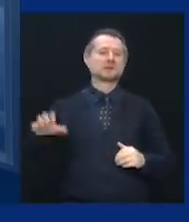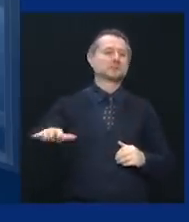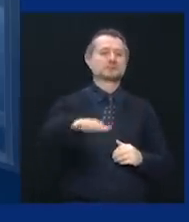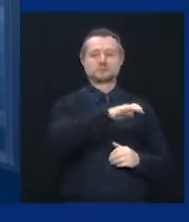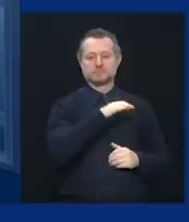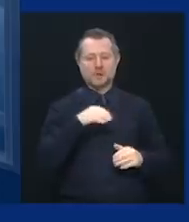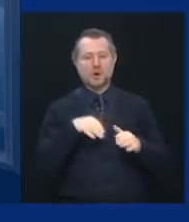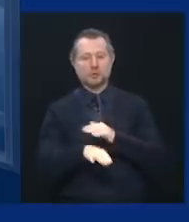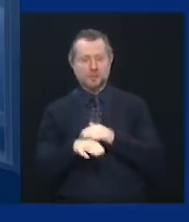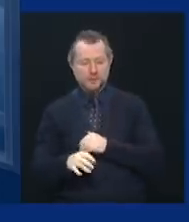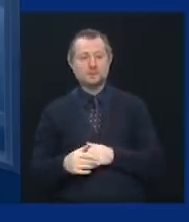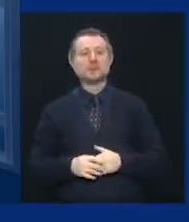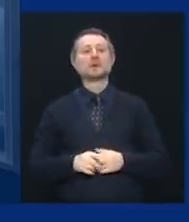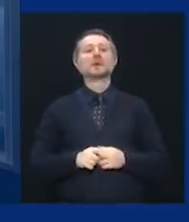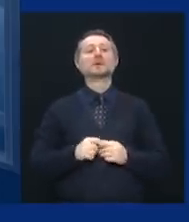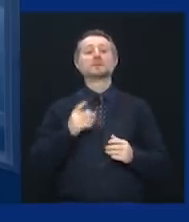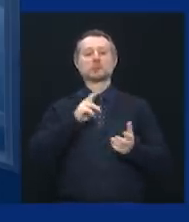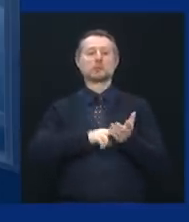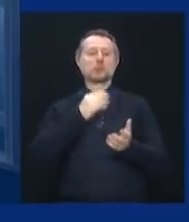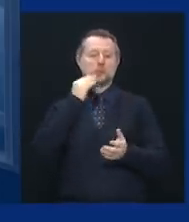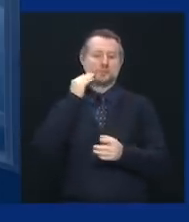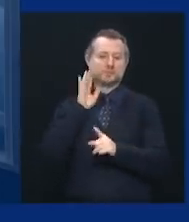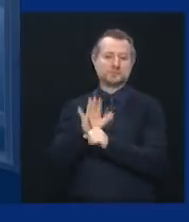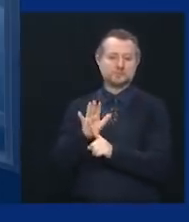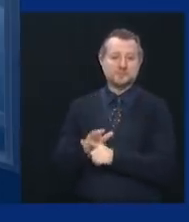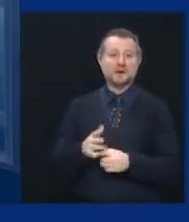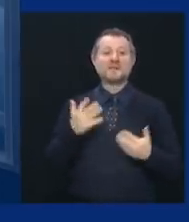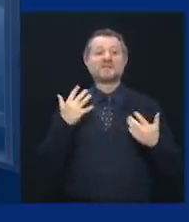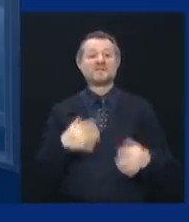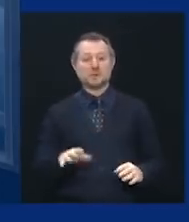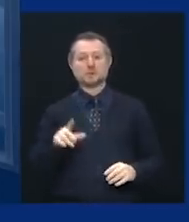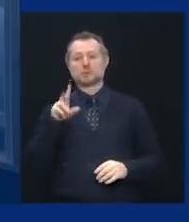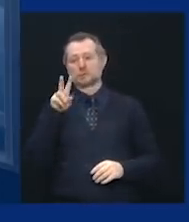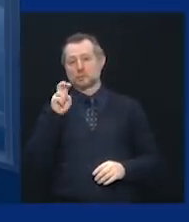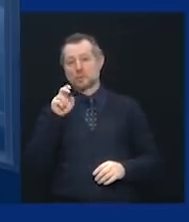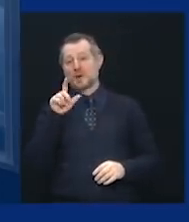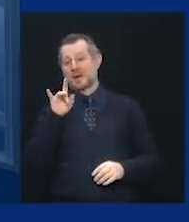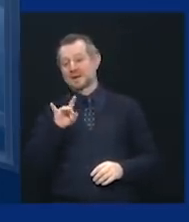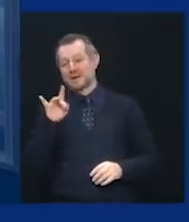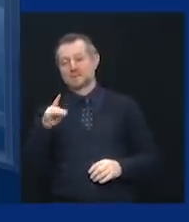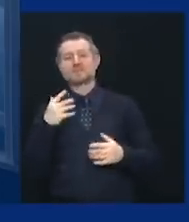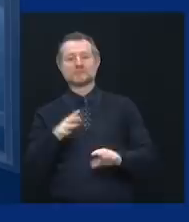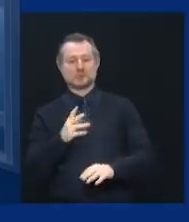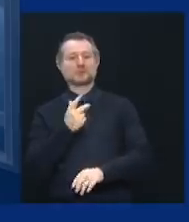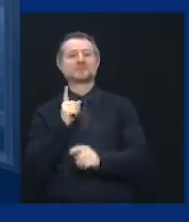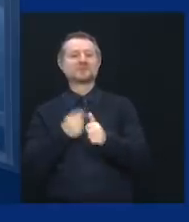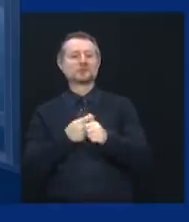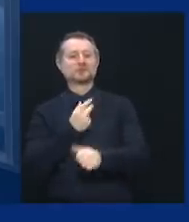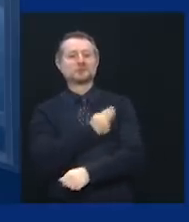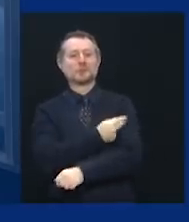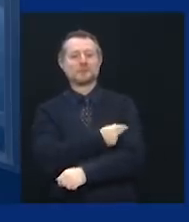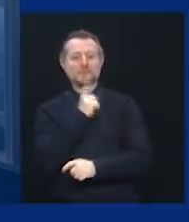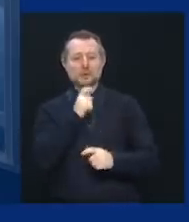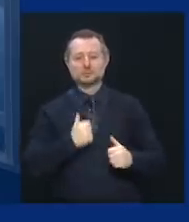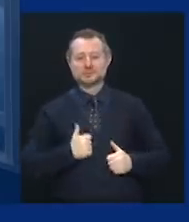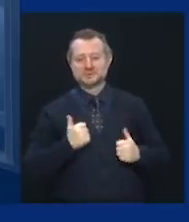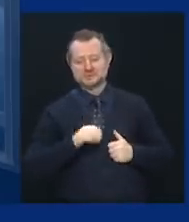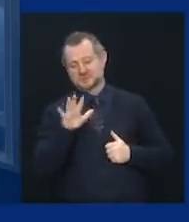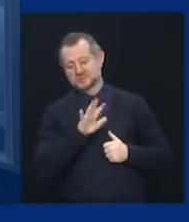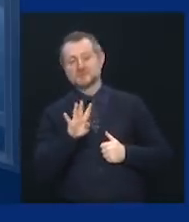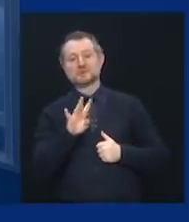About 288 of them have completed the first dose for